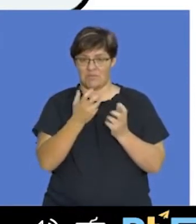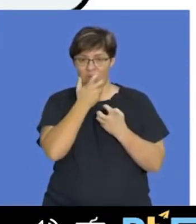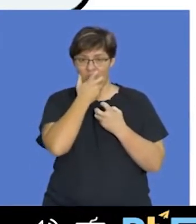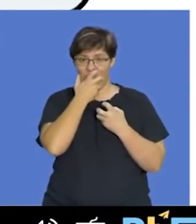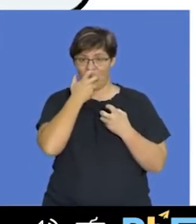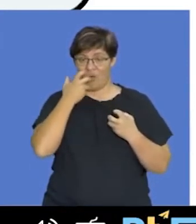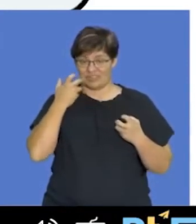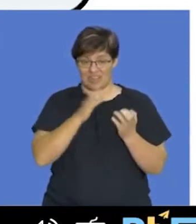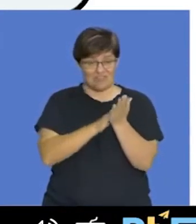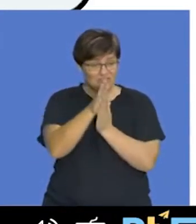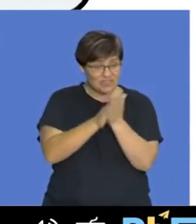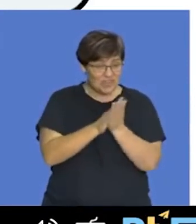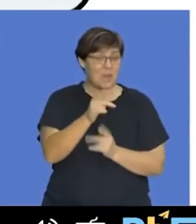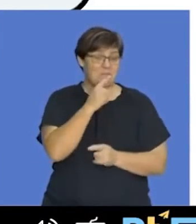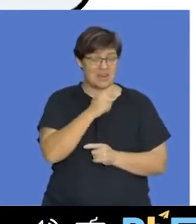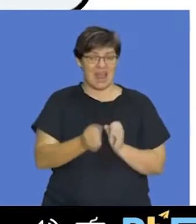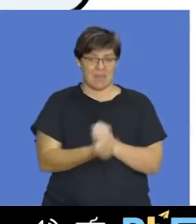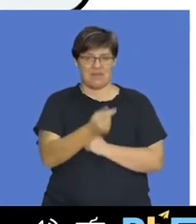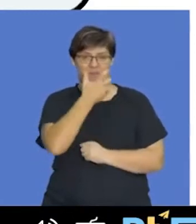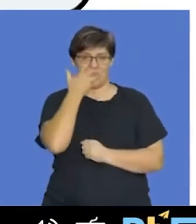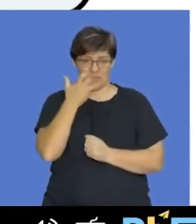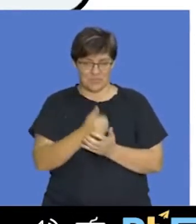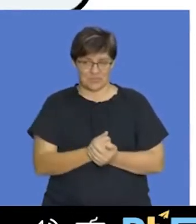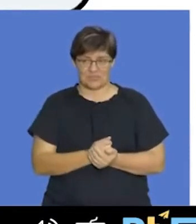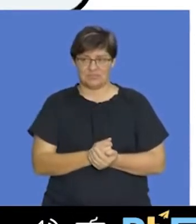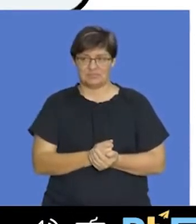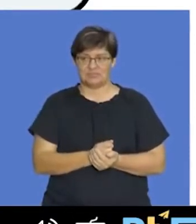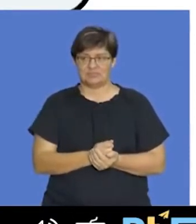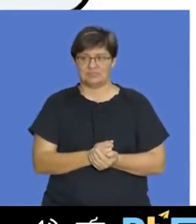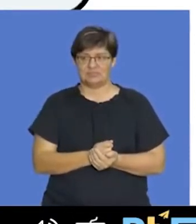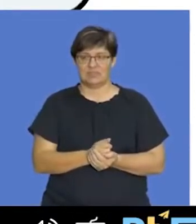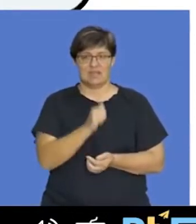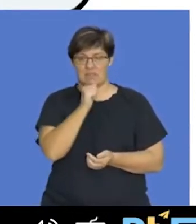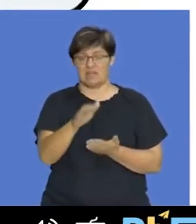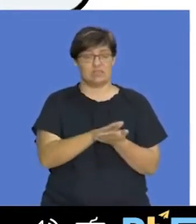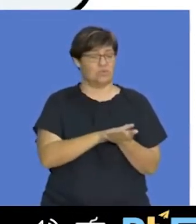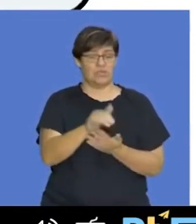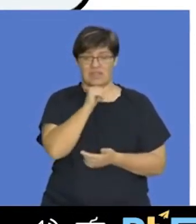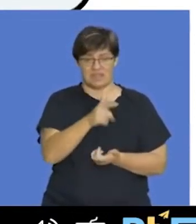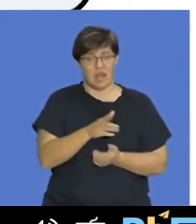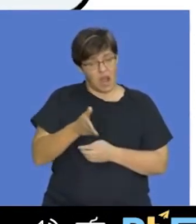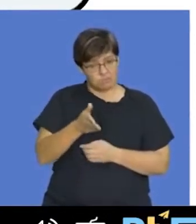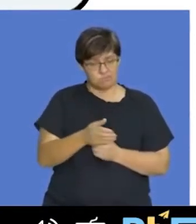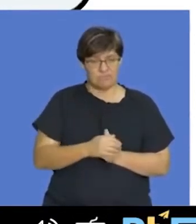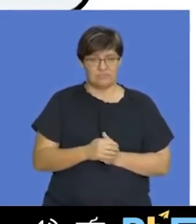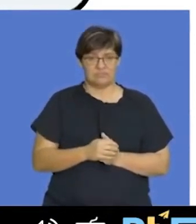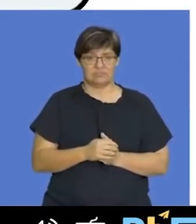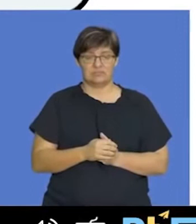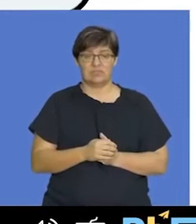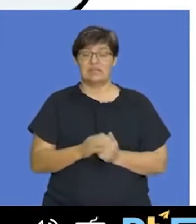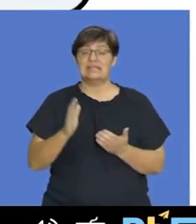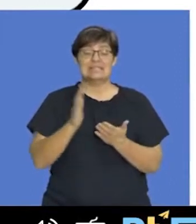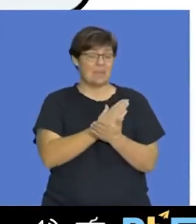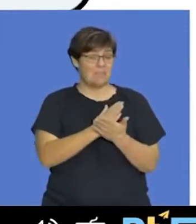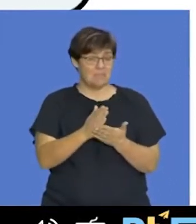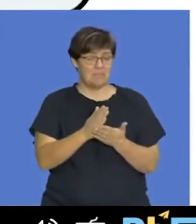Friction always causes heat. So you can see that. But it doesn't matter how smooth it feels, that's there. Sometimes